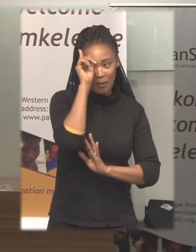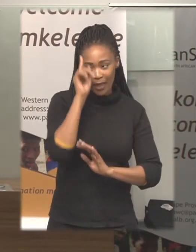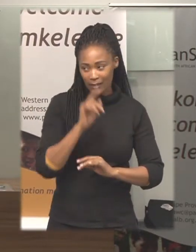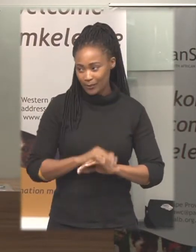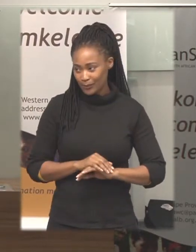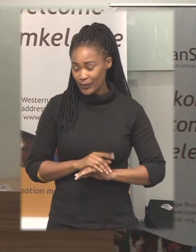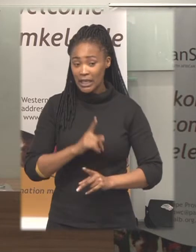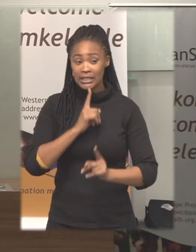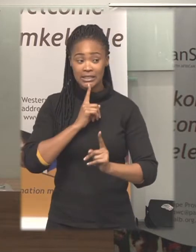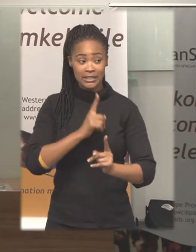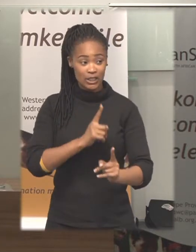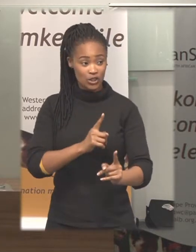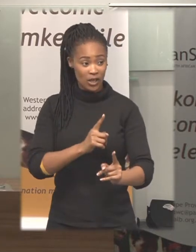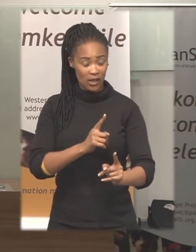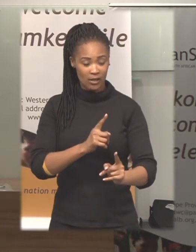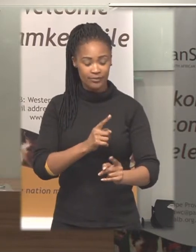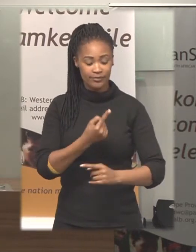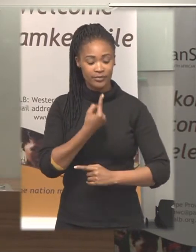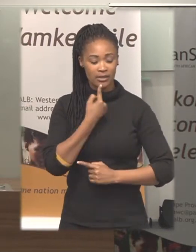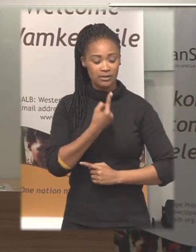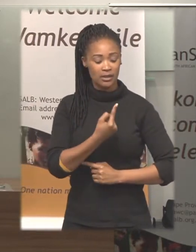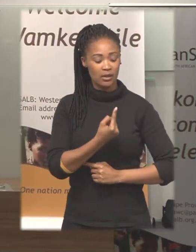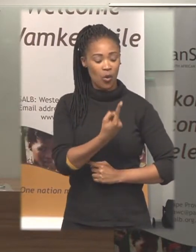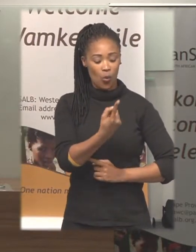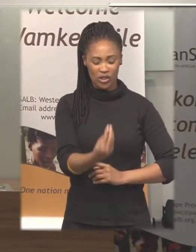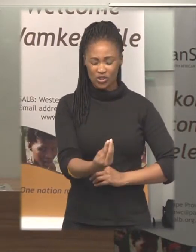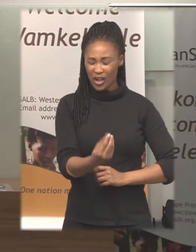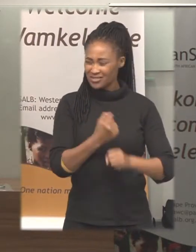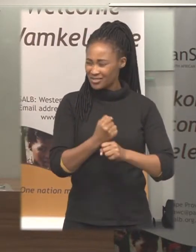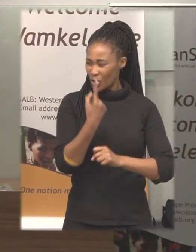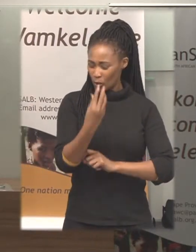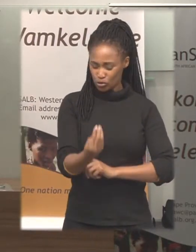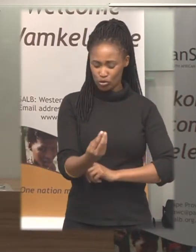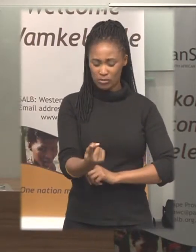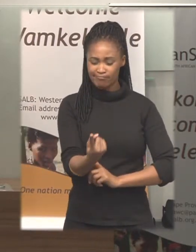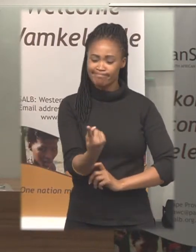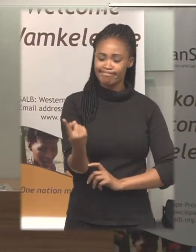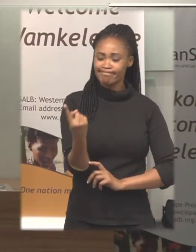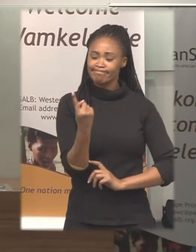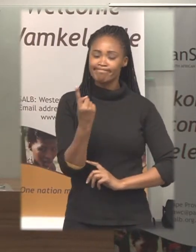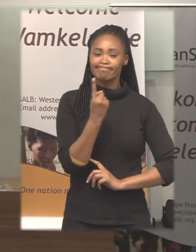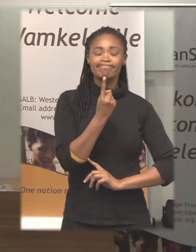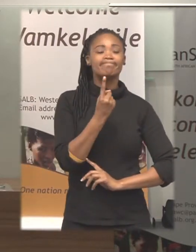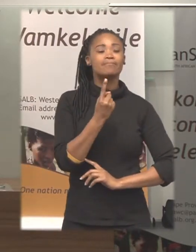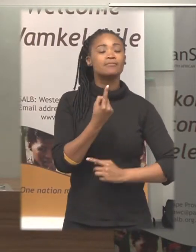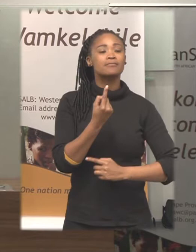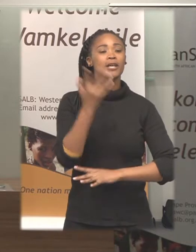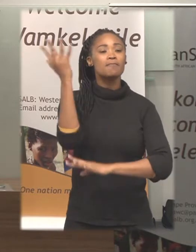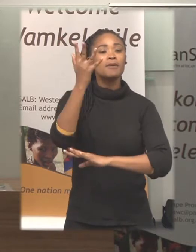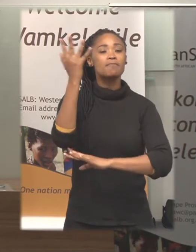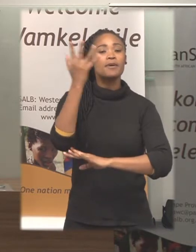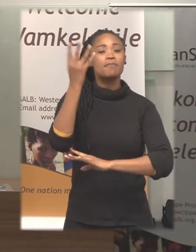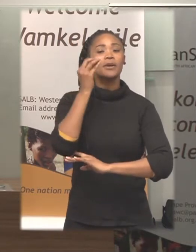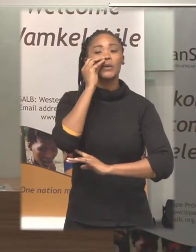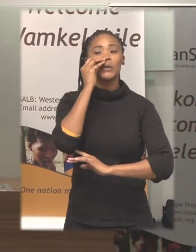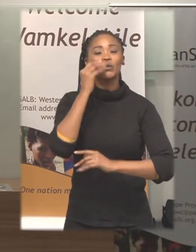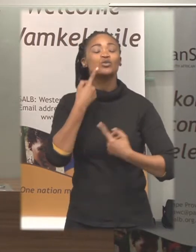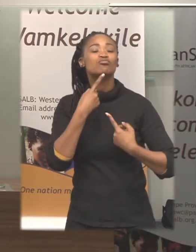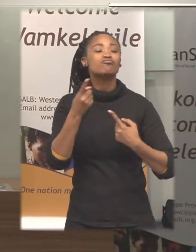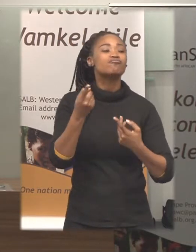teacher said to the researcher, as one child, in grade 1 child, was coming up to tell his news, this is one who